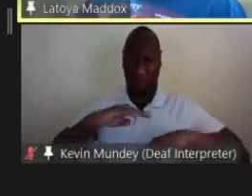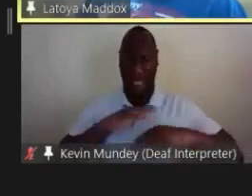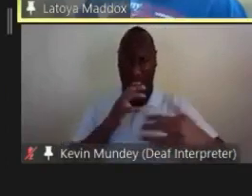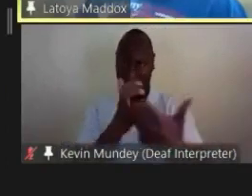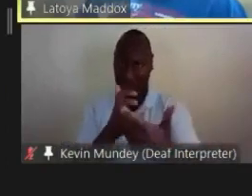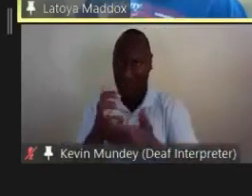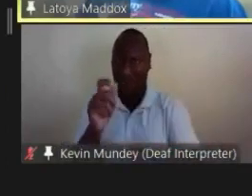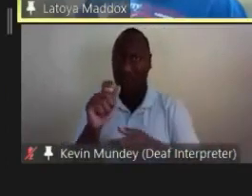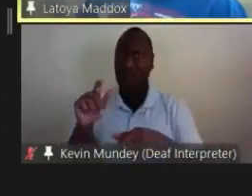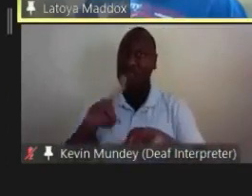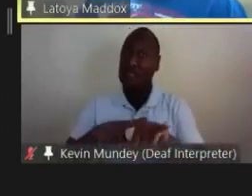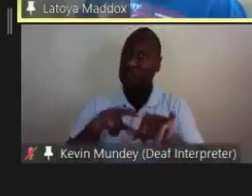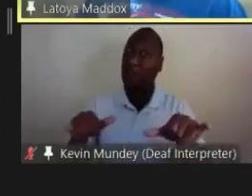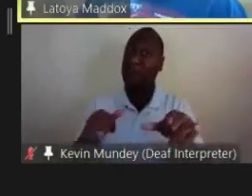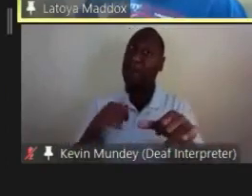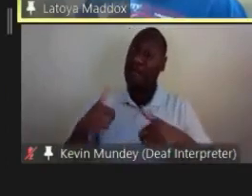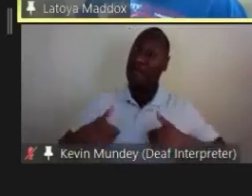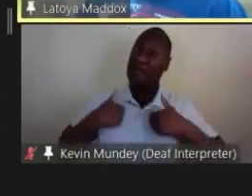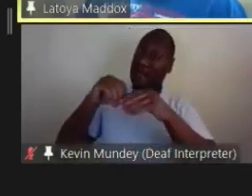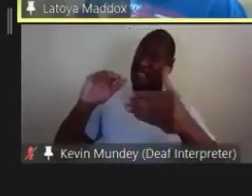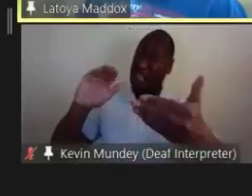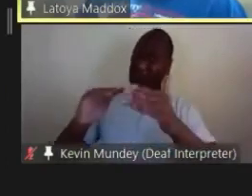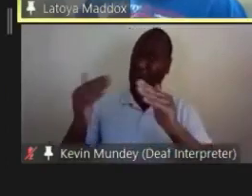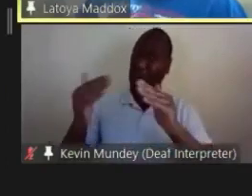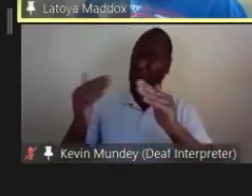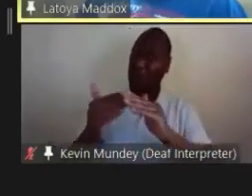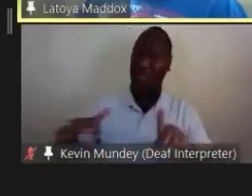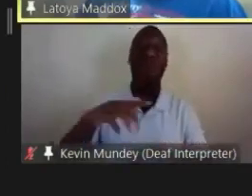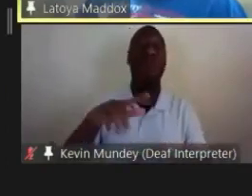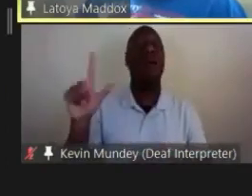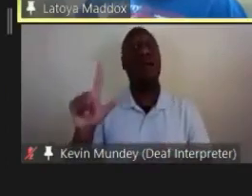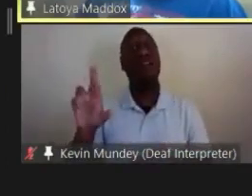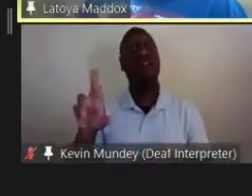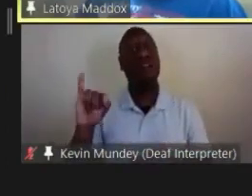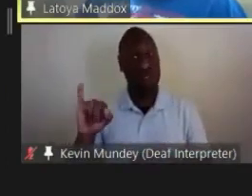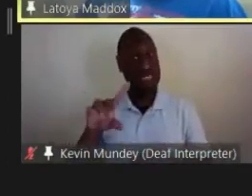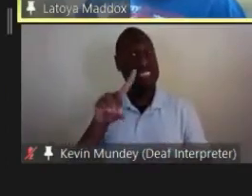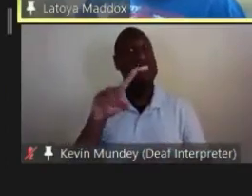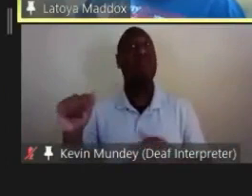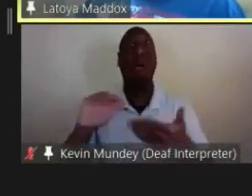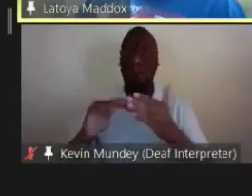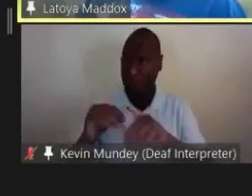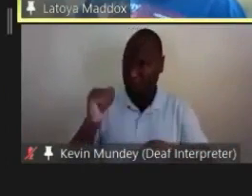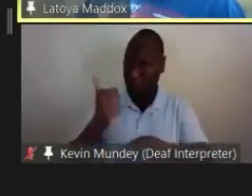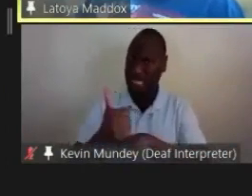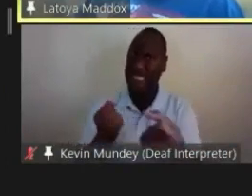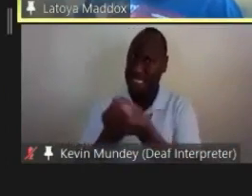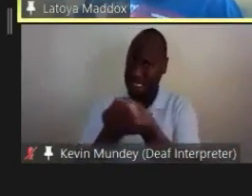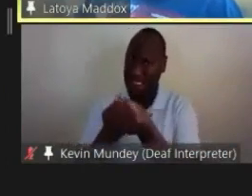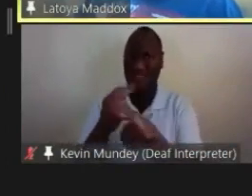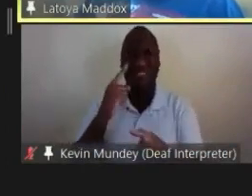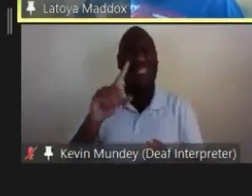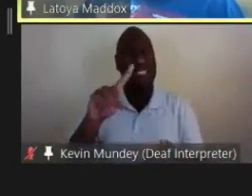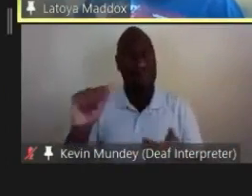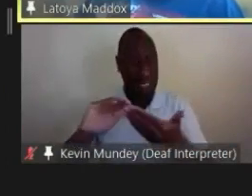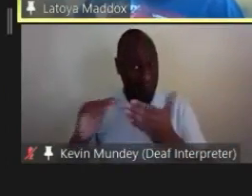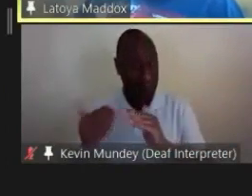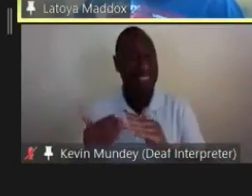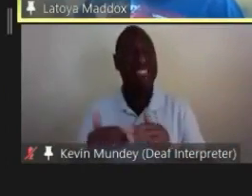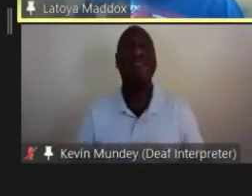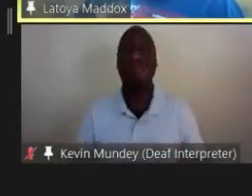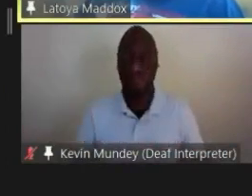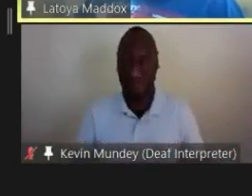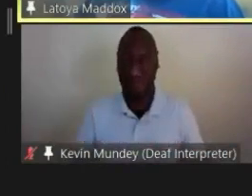community. LRI was designed by the disability community for the disability community. We take part in